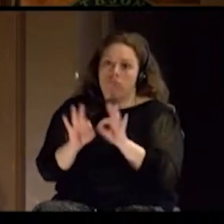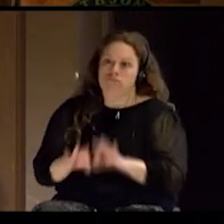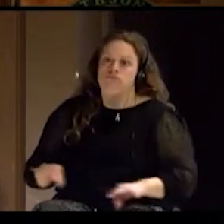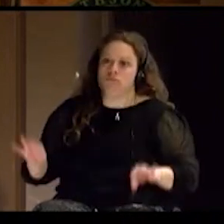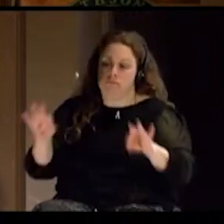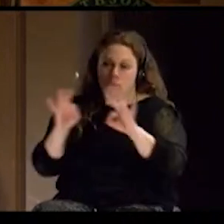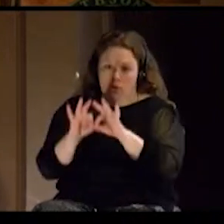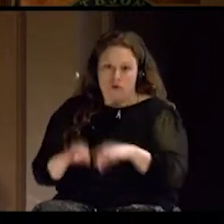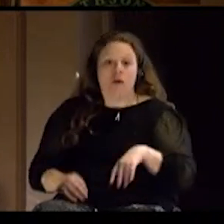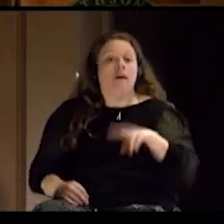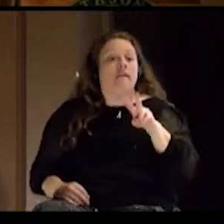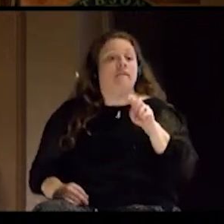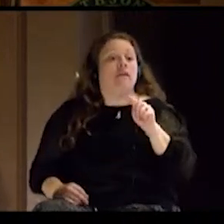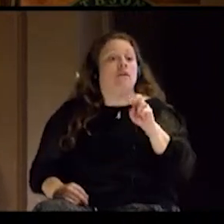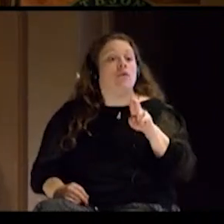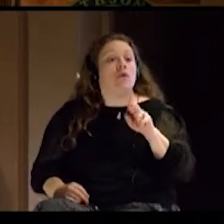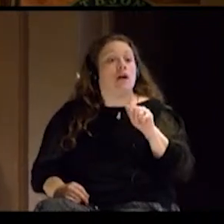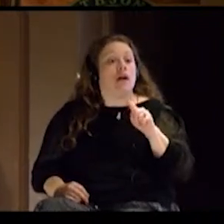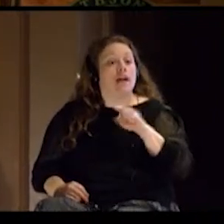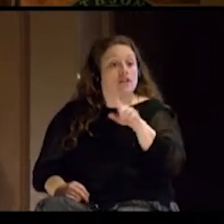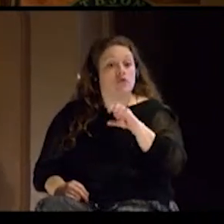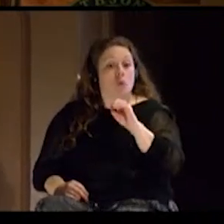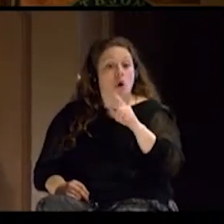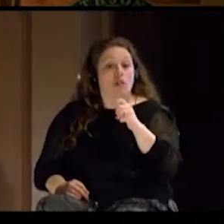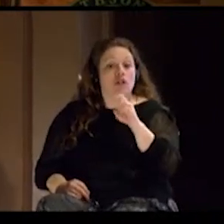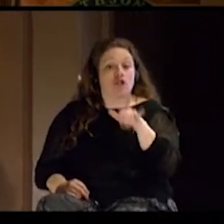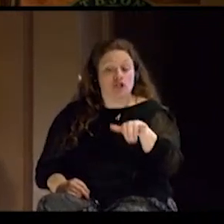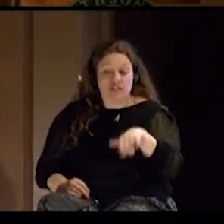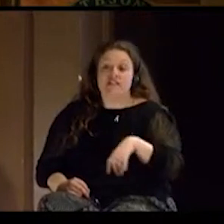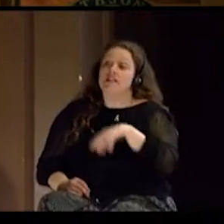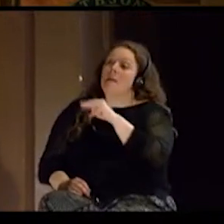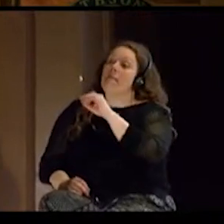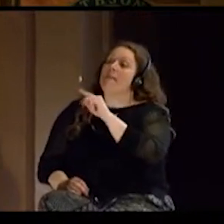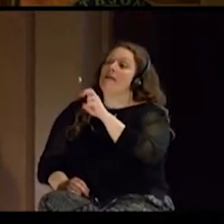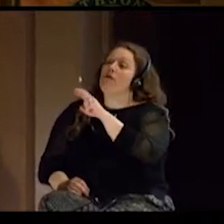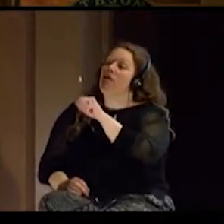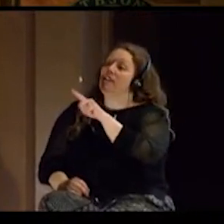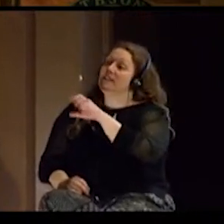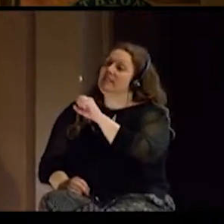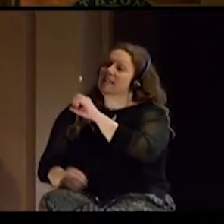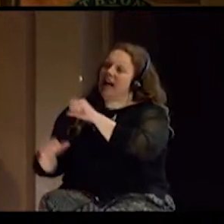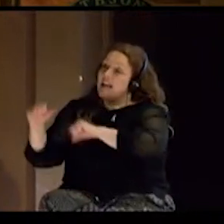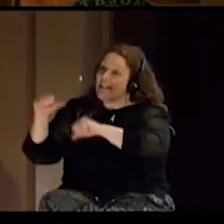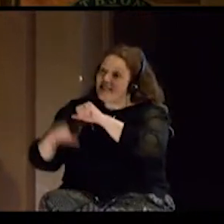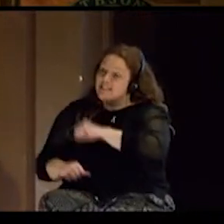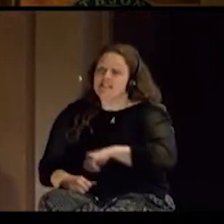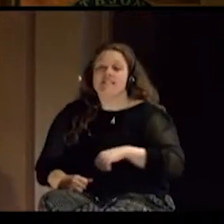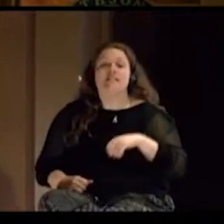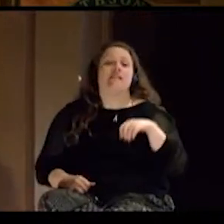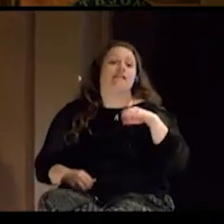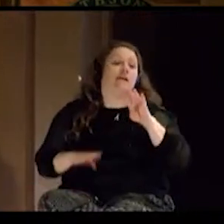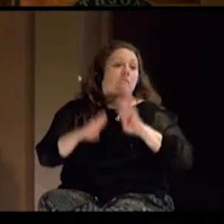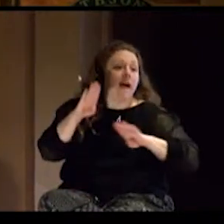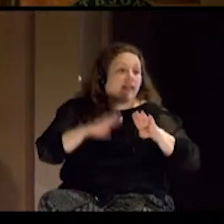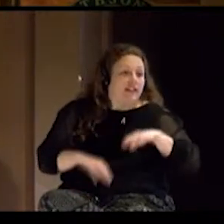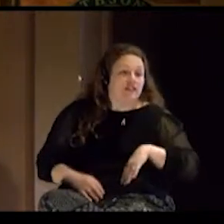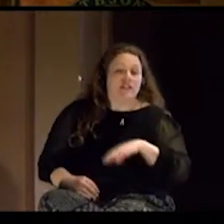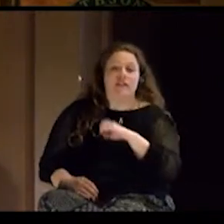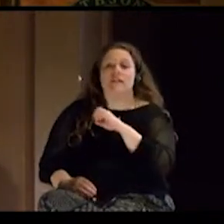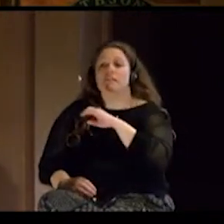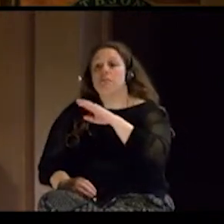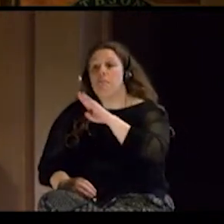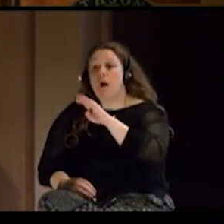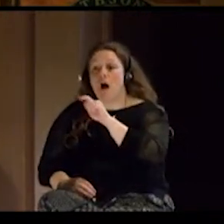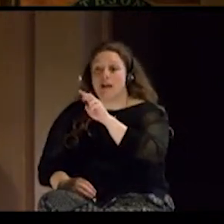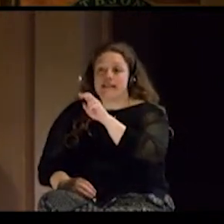Vertebrate zoology, invertebrate zoology, mineral sciences, paleobiology, entomology, botany,